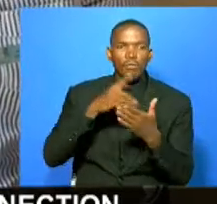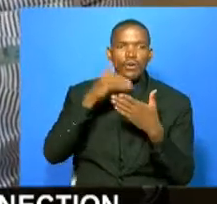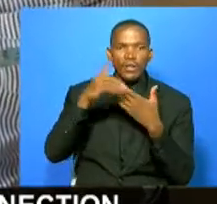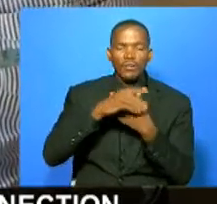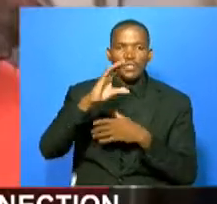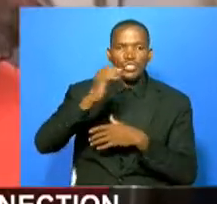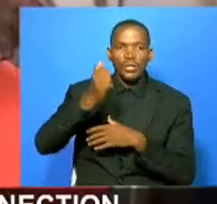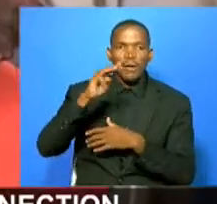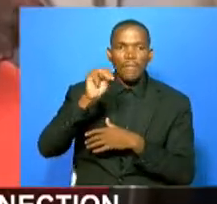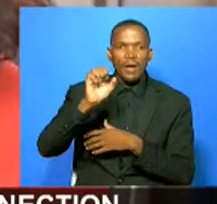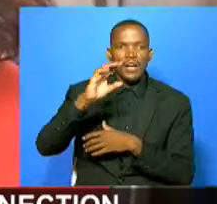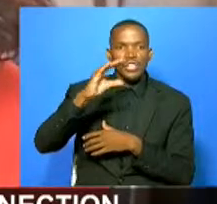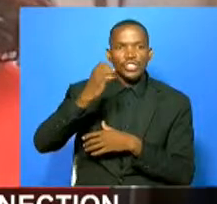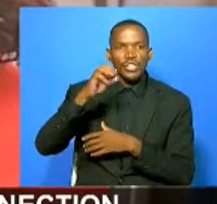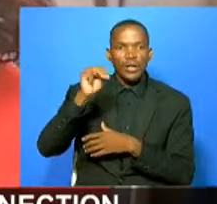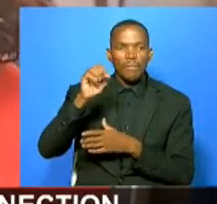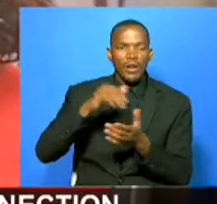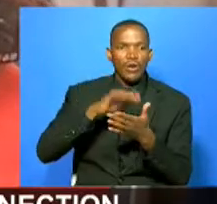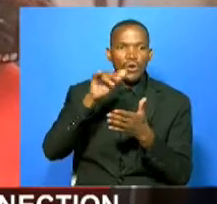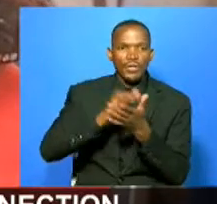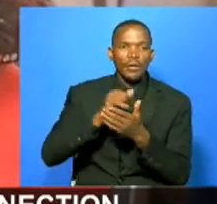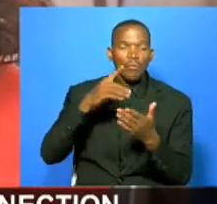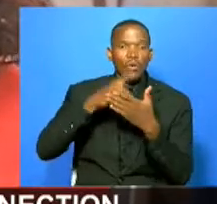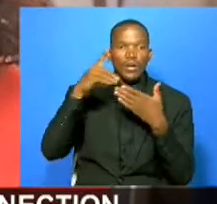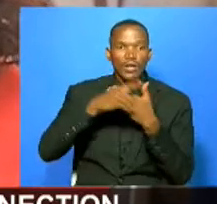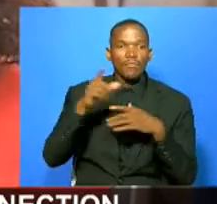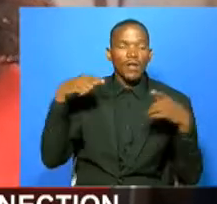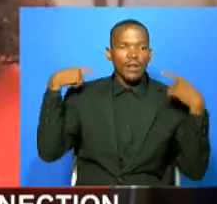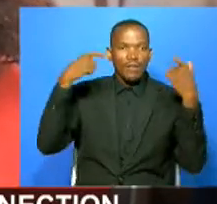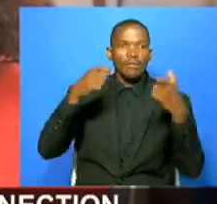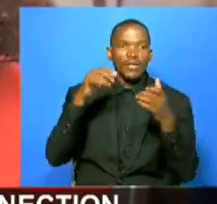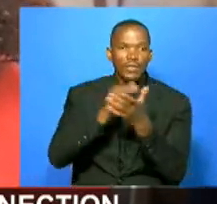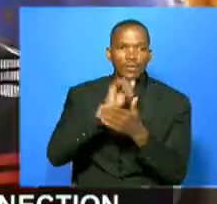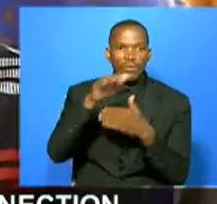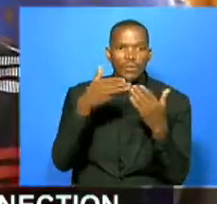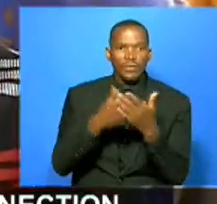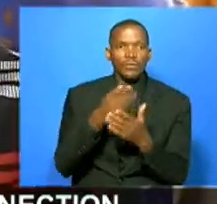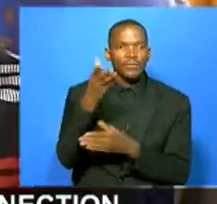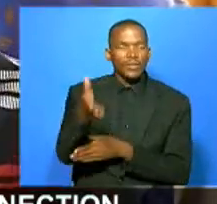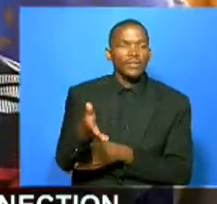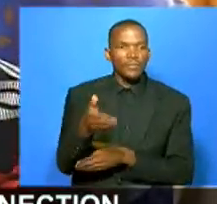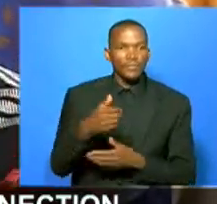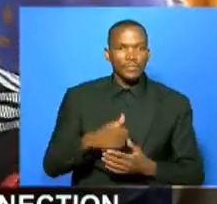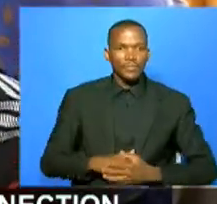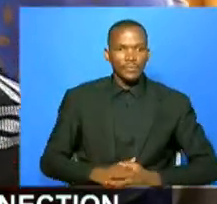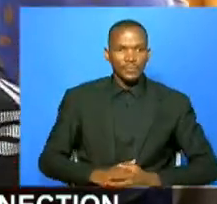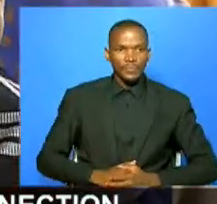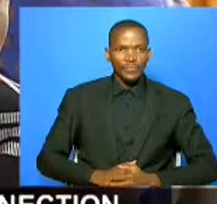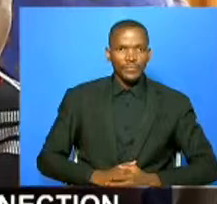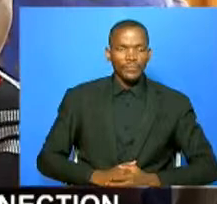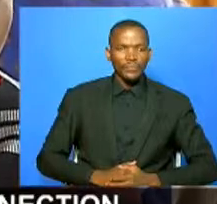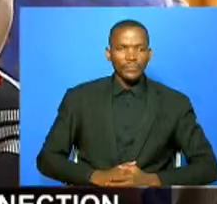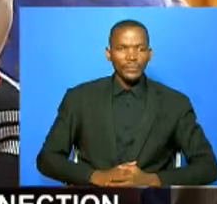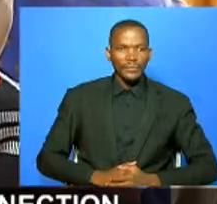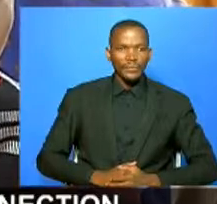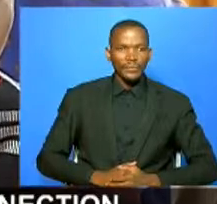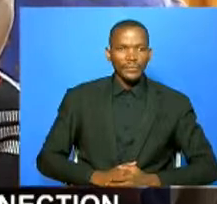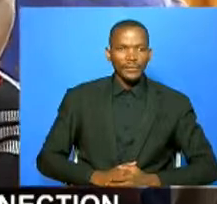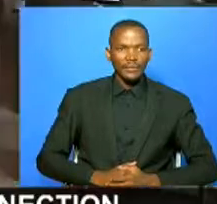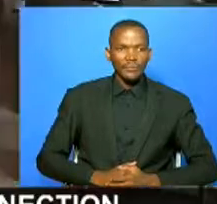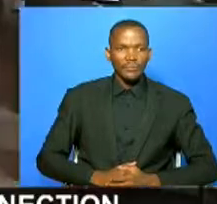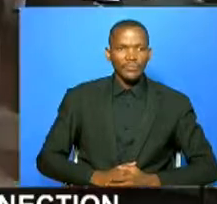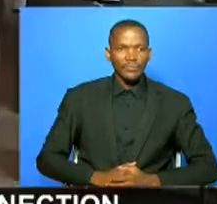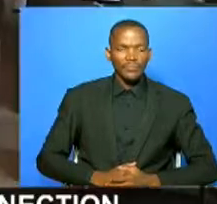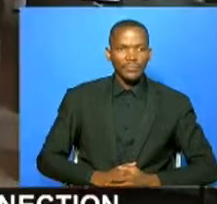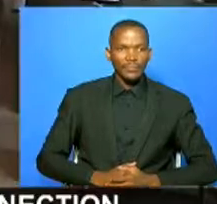la tšhamatšhama le go inaakanya le mananeo a puso a mangwe a ntseng a le teng karabo molosi